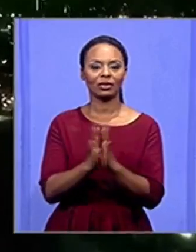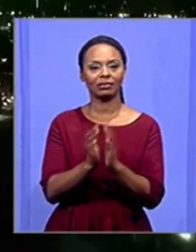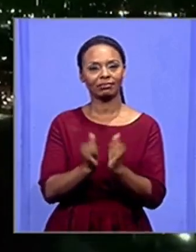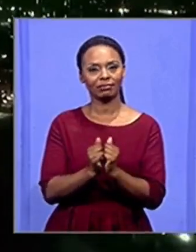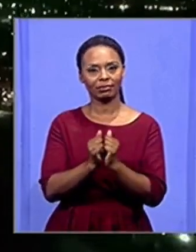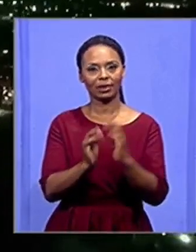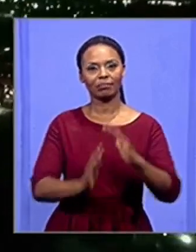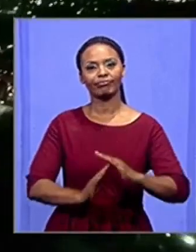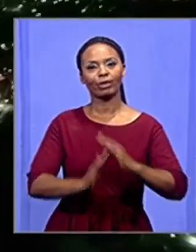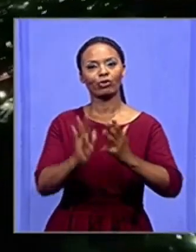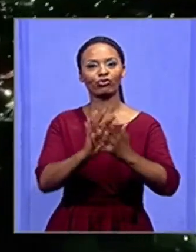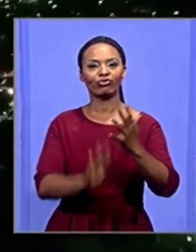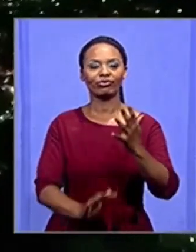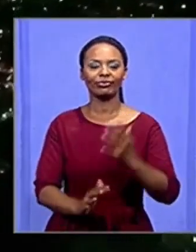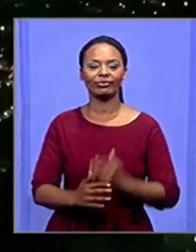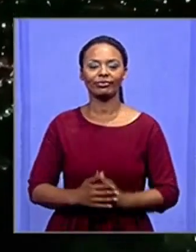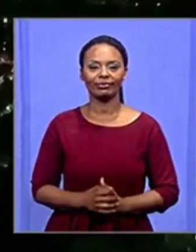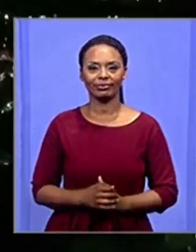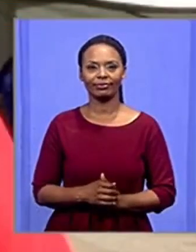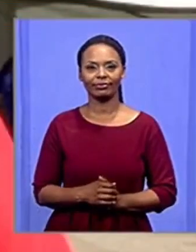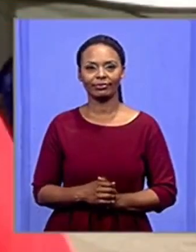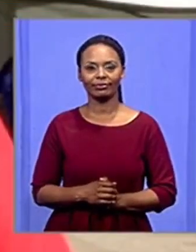Thoma pele ka dihlogo.